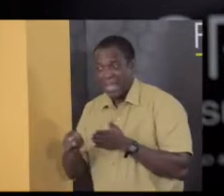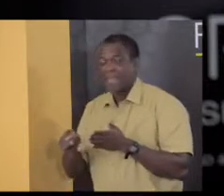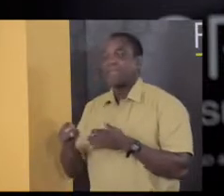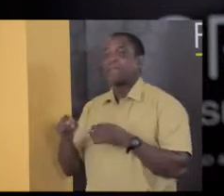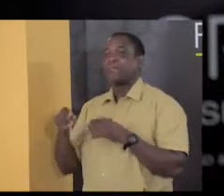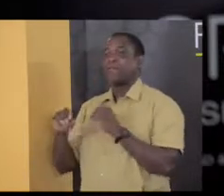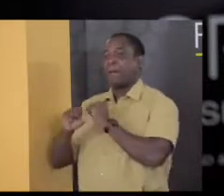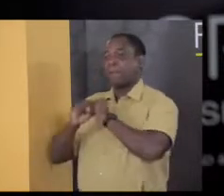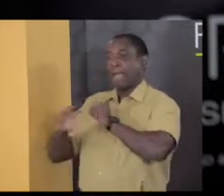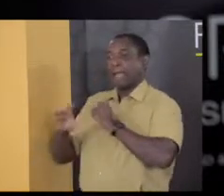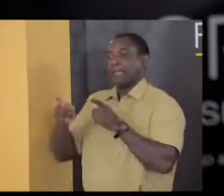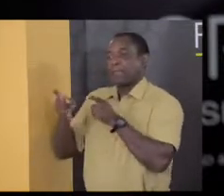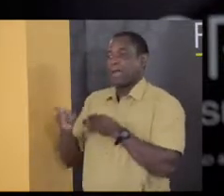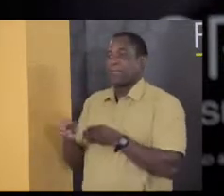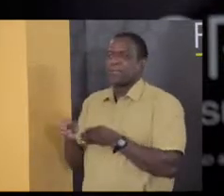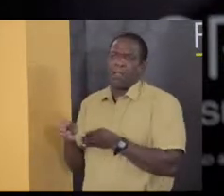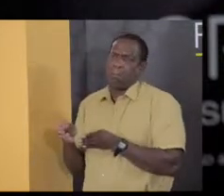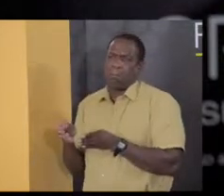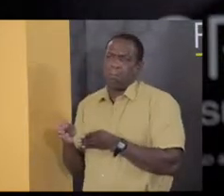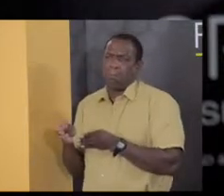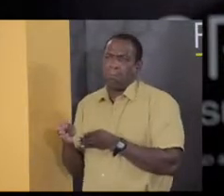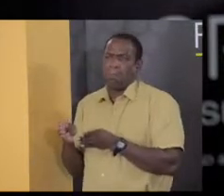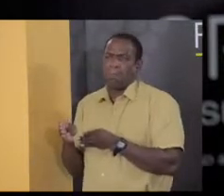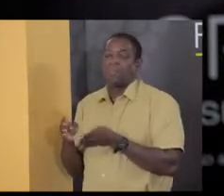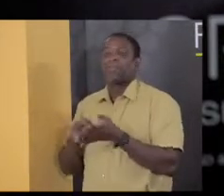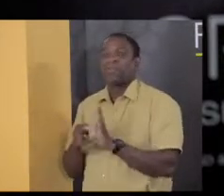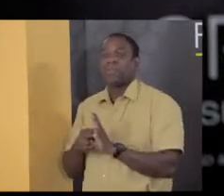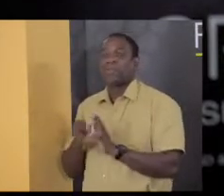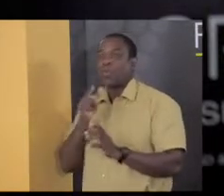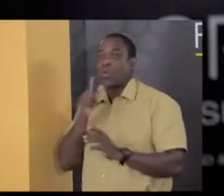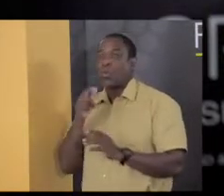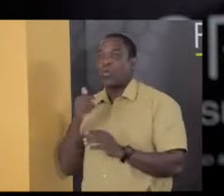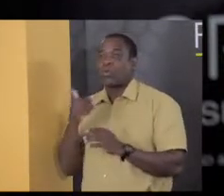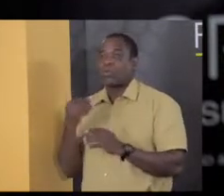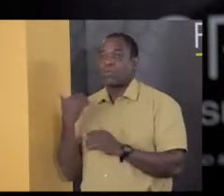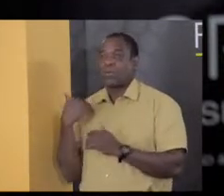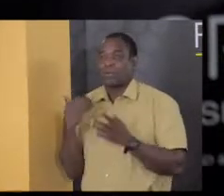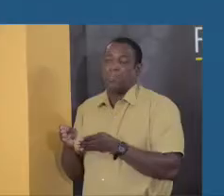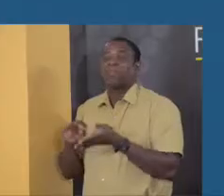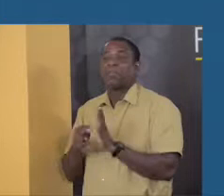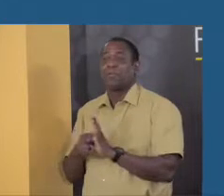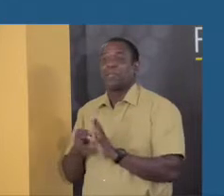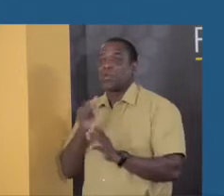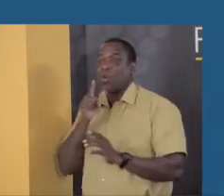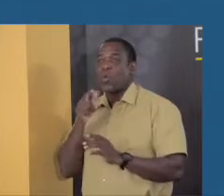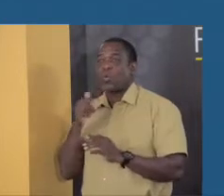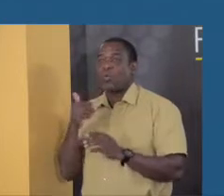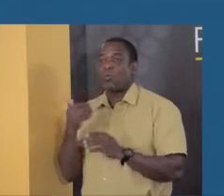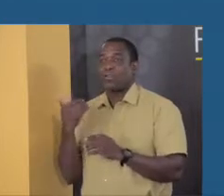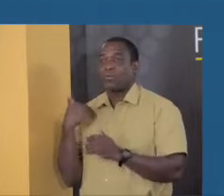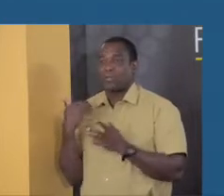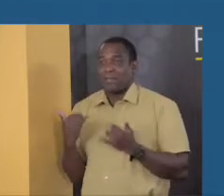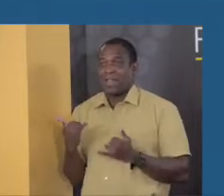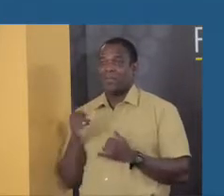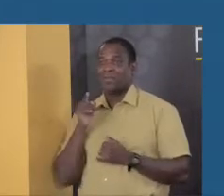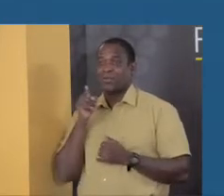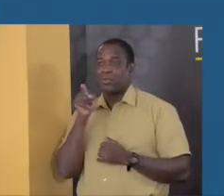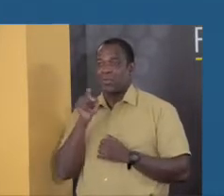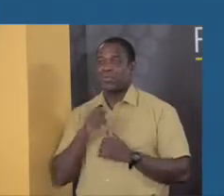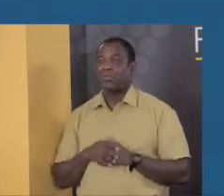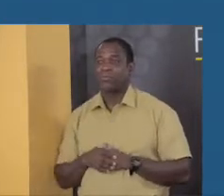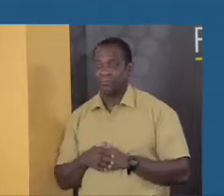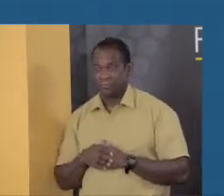you are the ones that will, designers would be the ones that will market their brand. At a